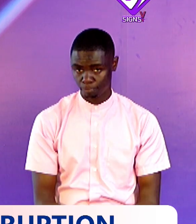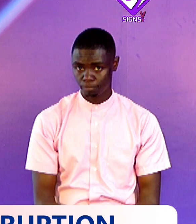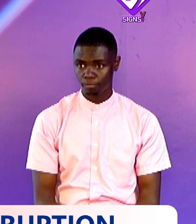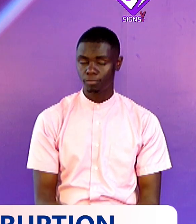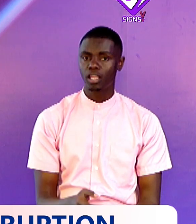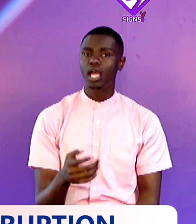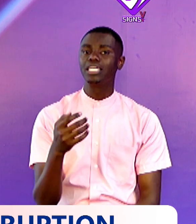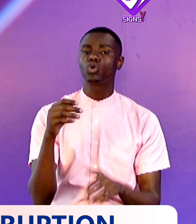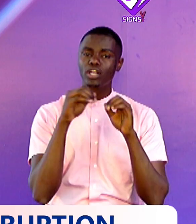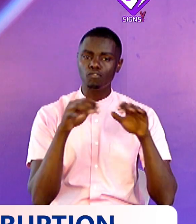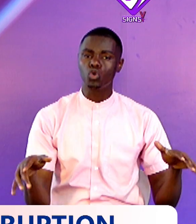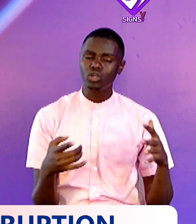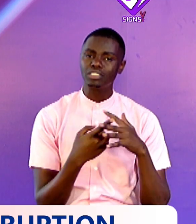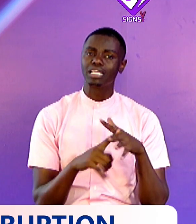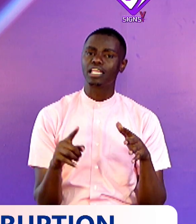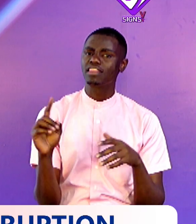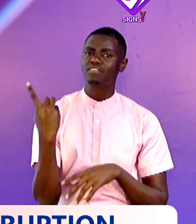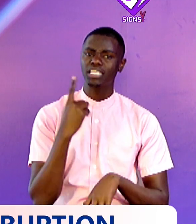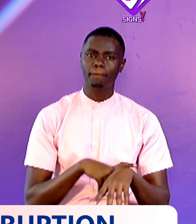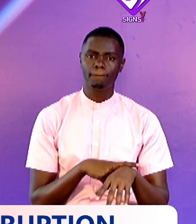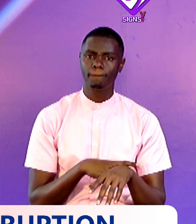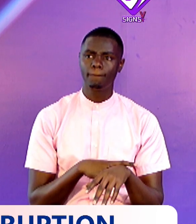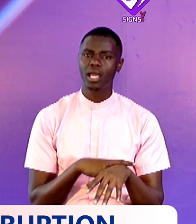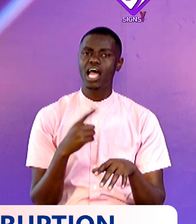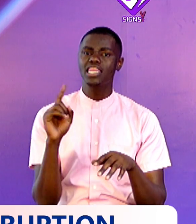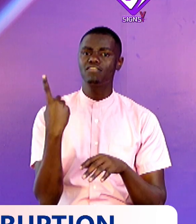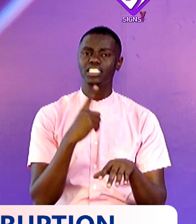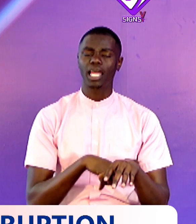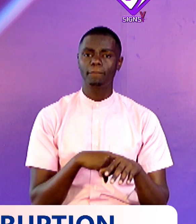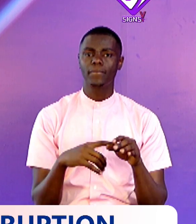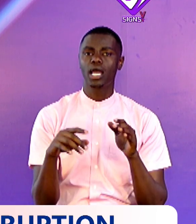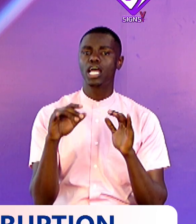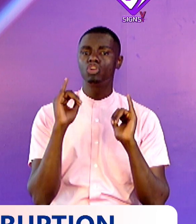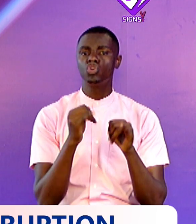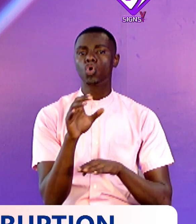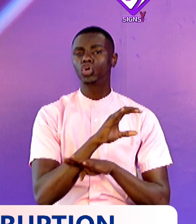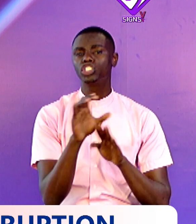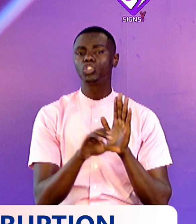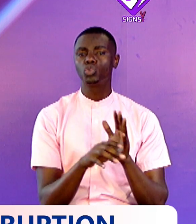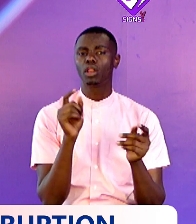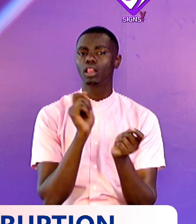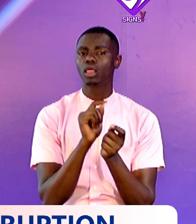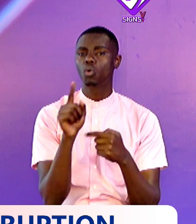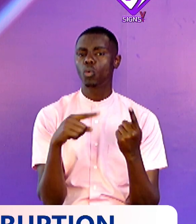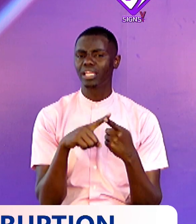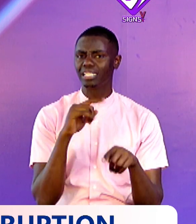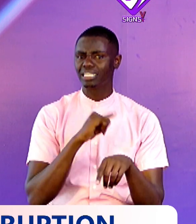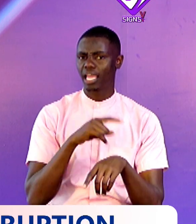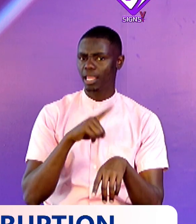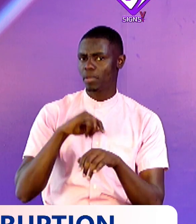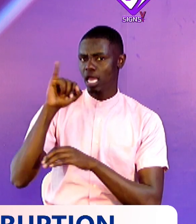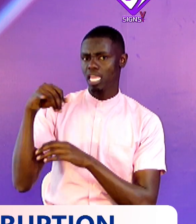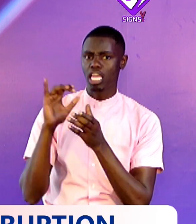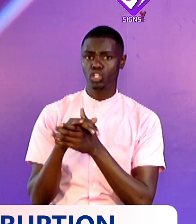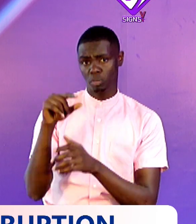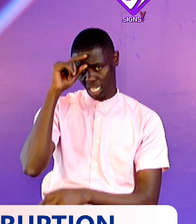when devolution started, when was the first time the new constitution was tested on devolution? Was it during the Jubilee government? Yes.